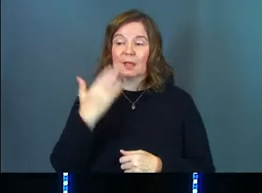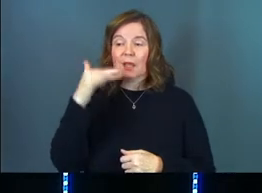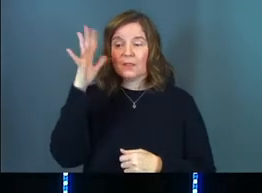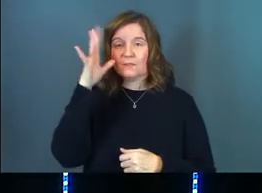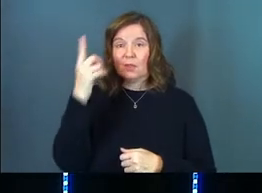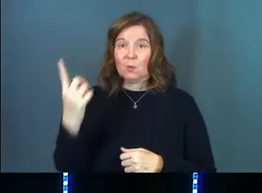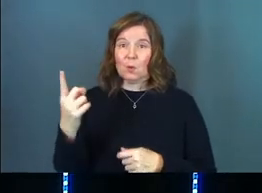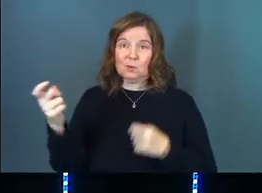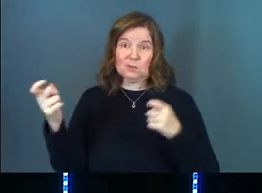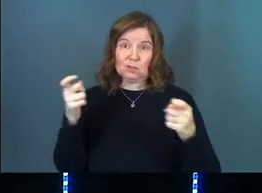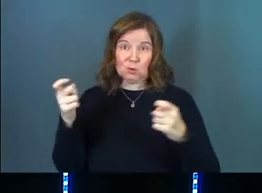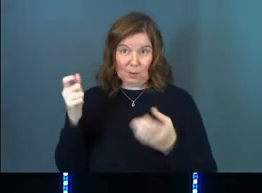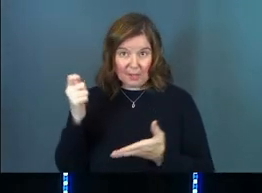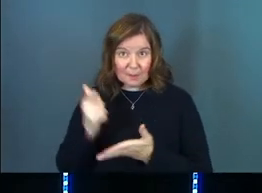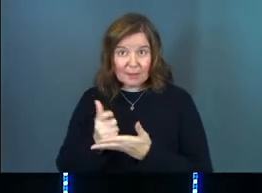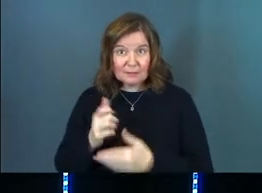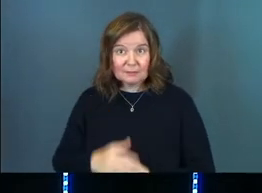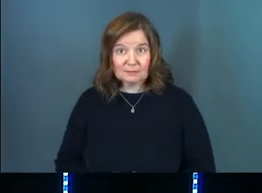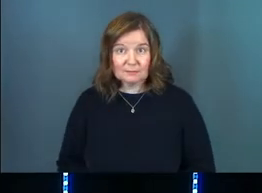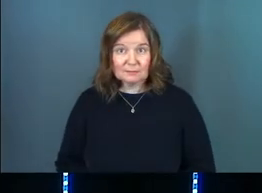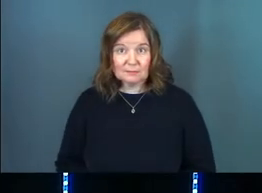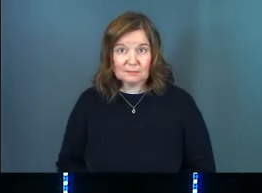God the Father is the one in control, amen?